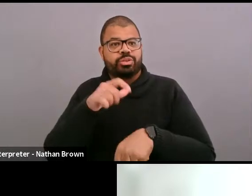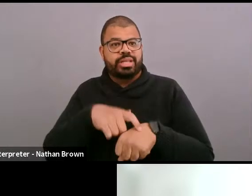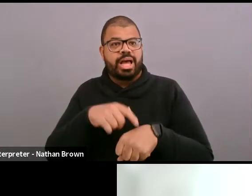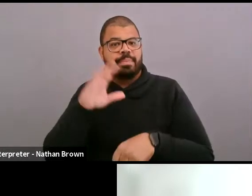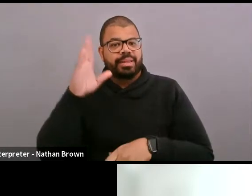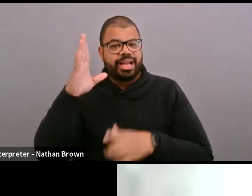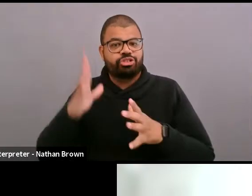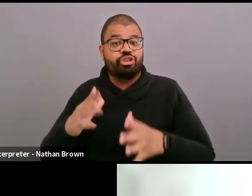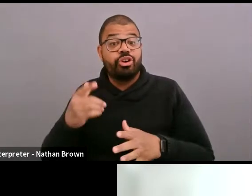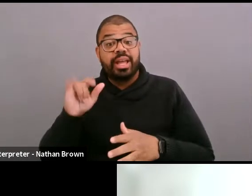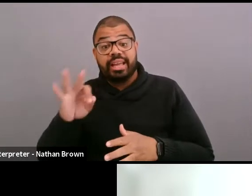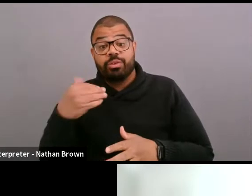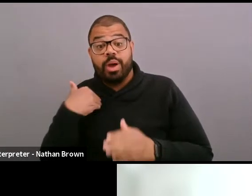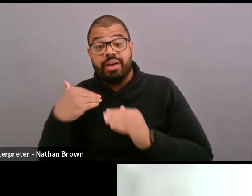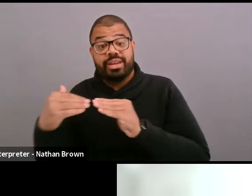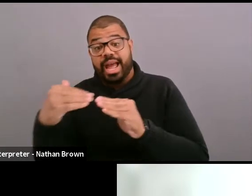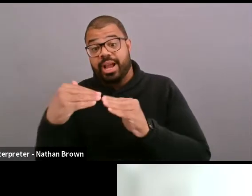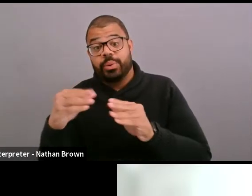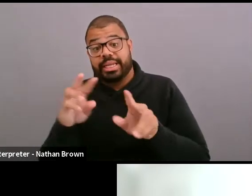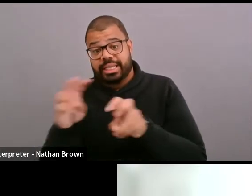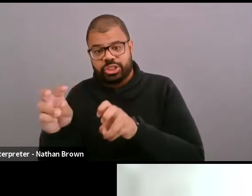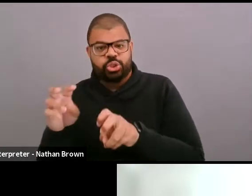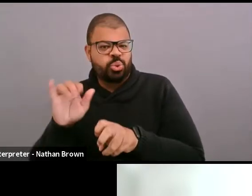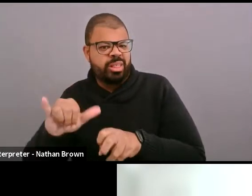them. Thank you.